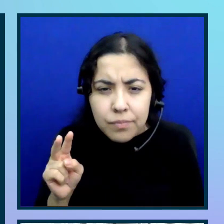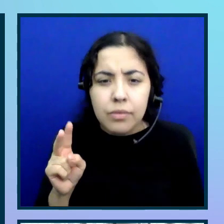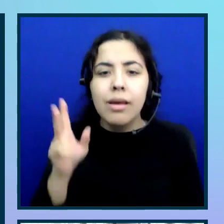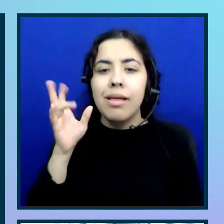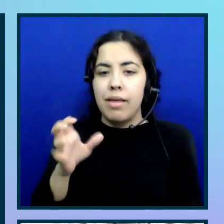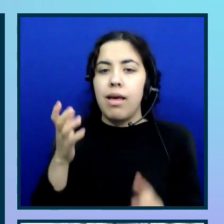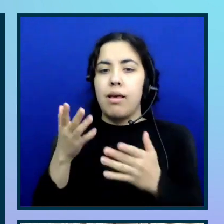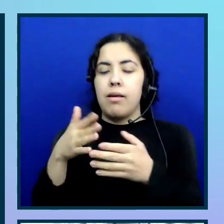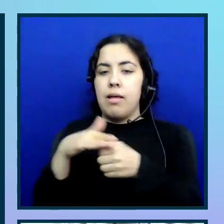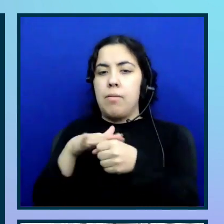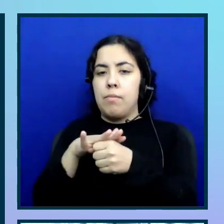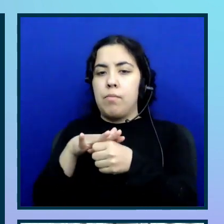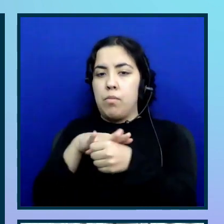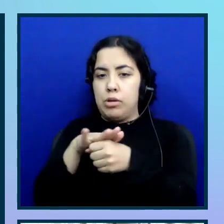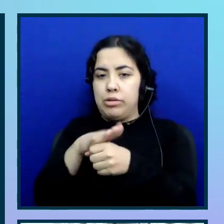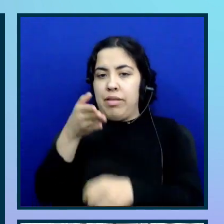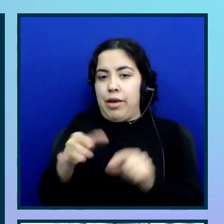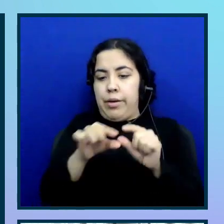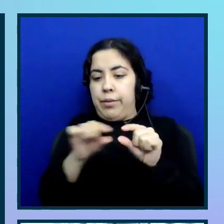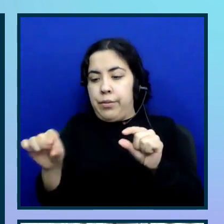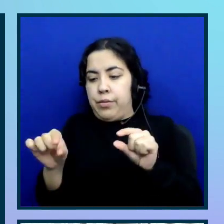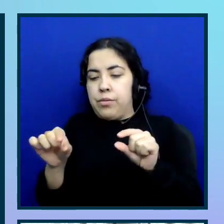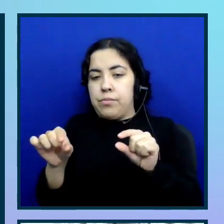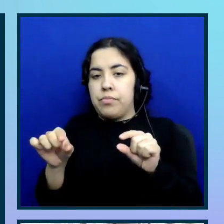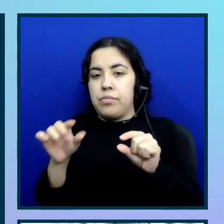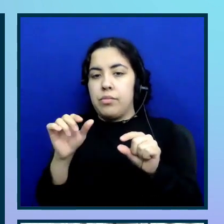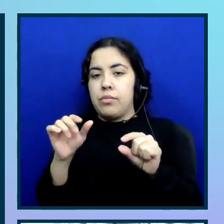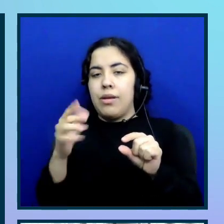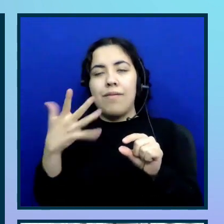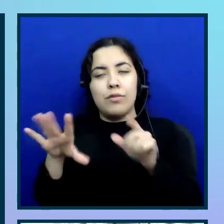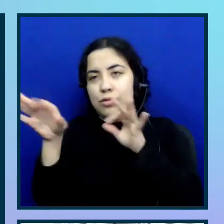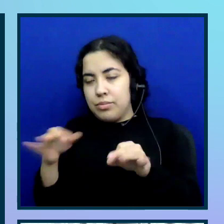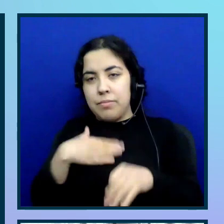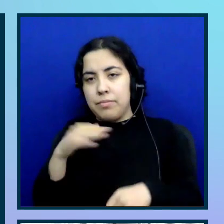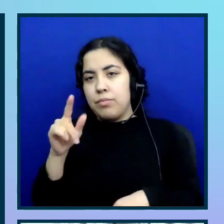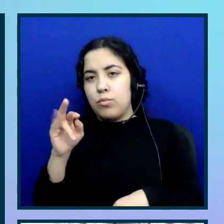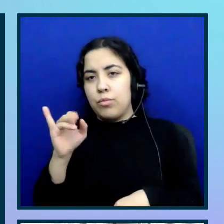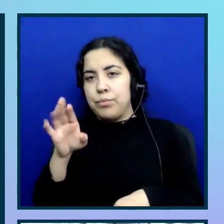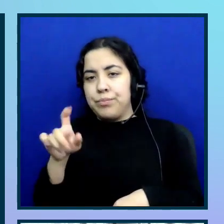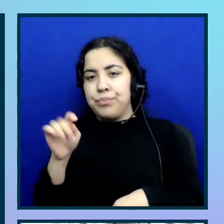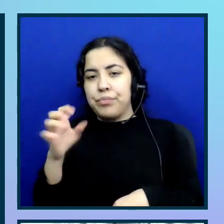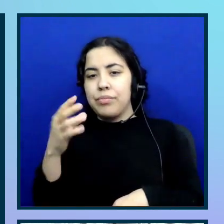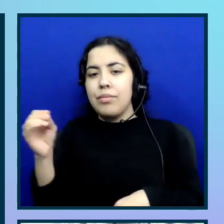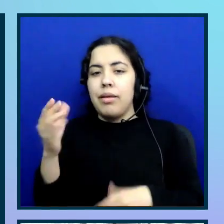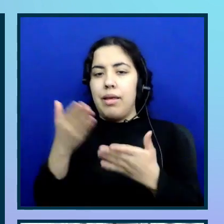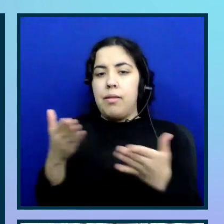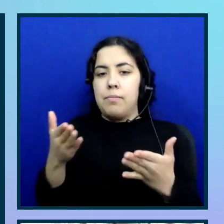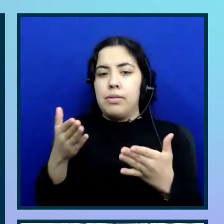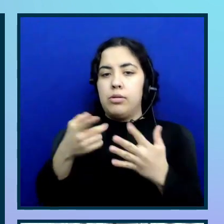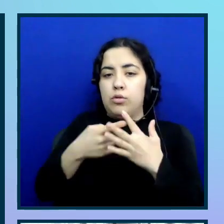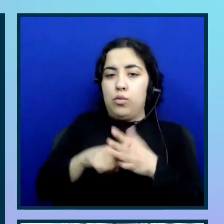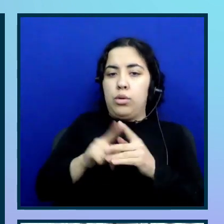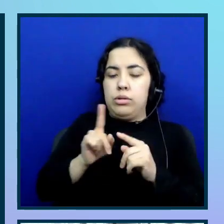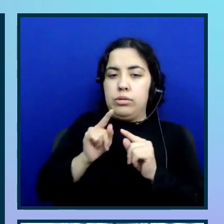an element location of button that has an attribute I've already described by, as well as the element source. So I can see here this